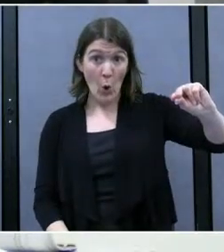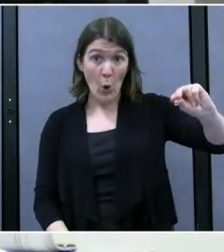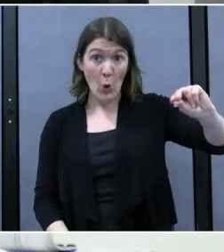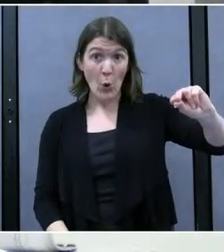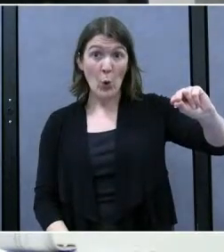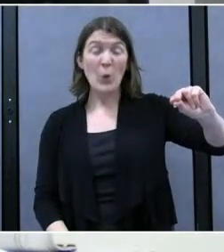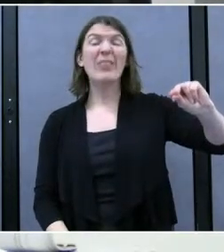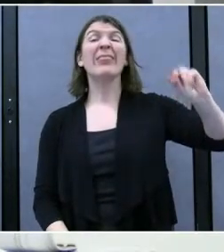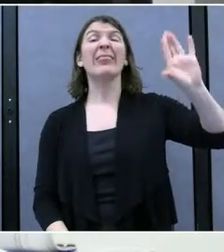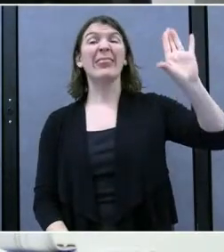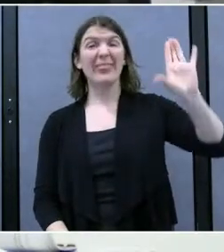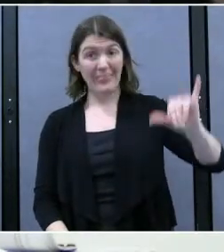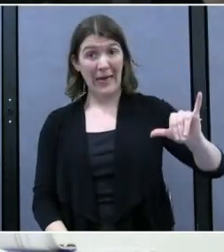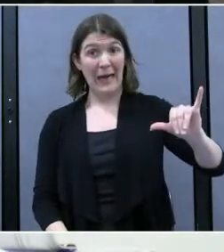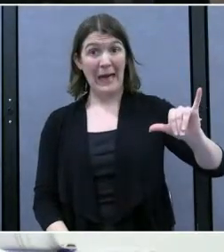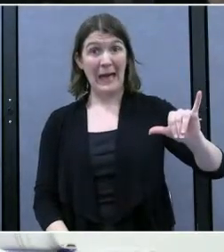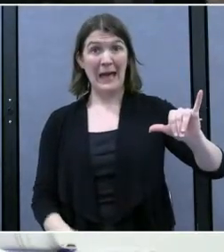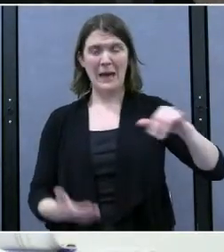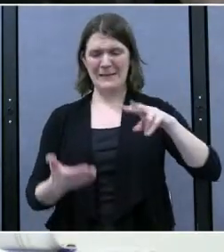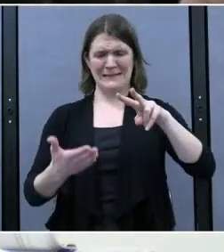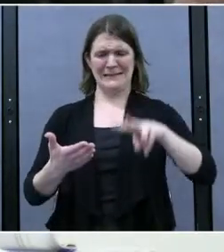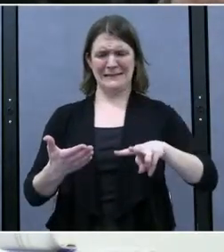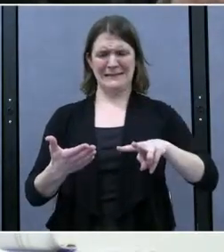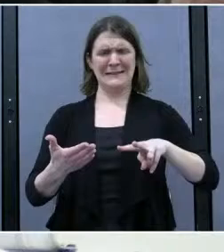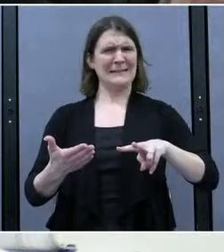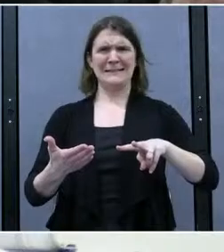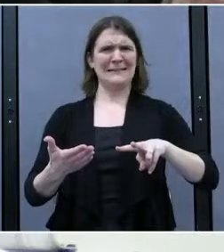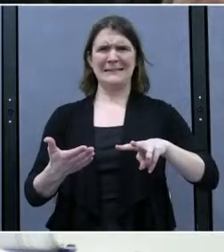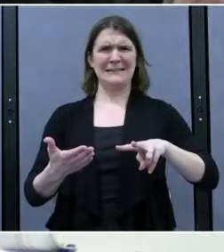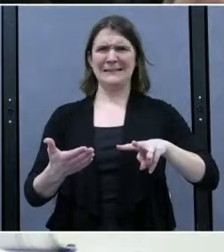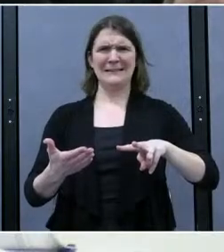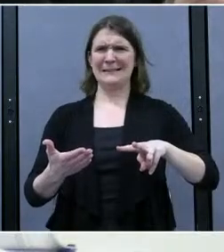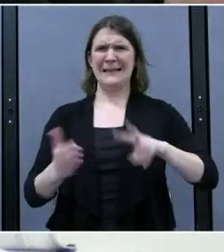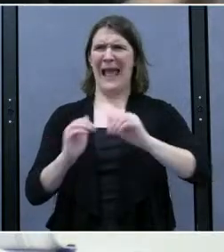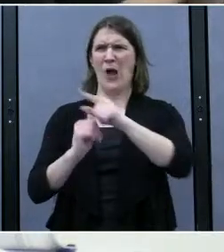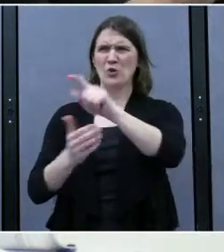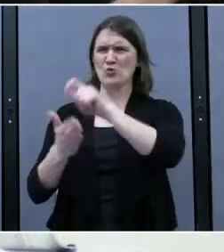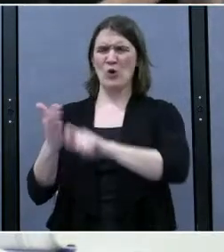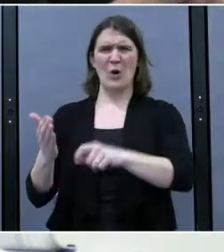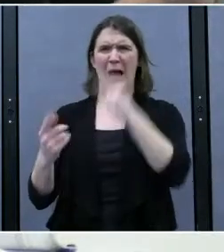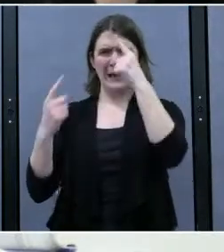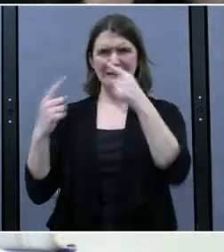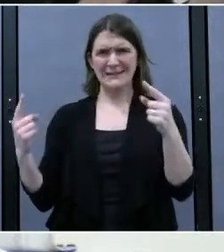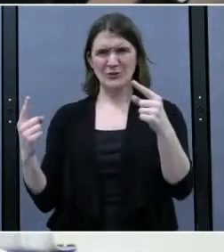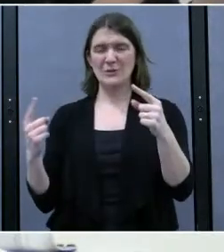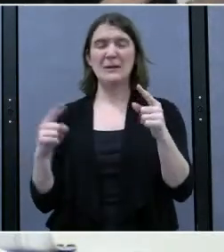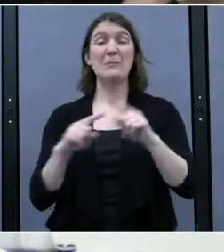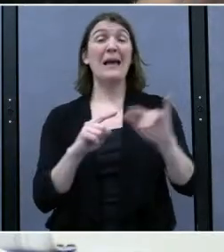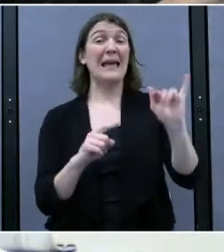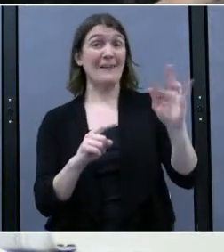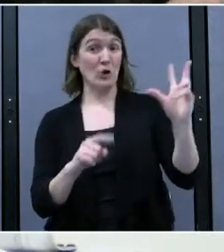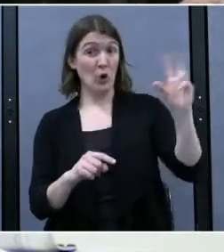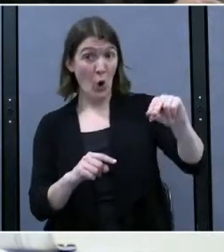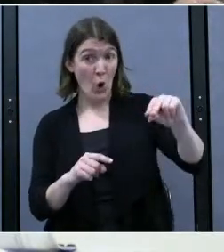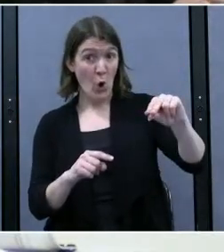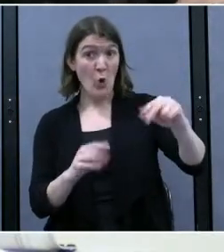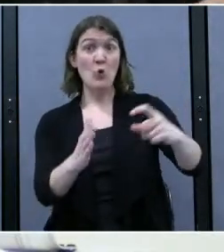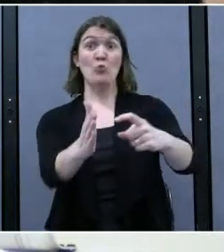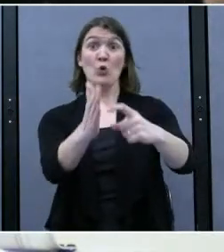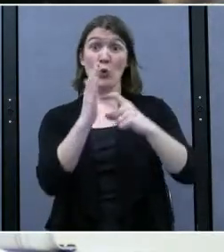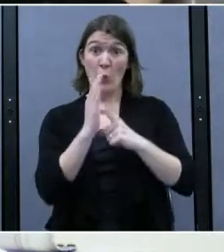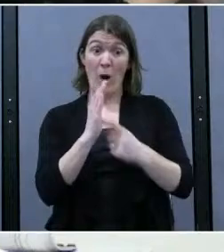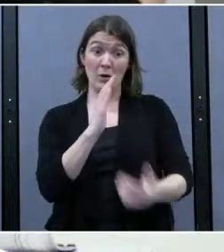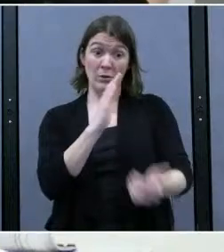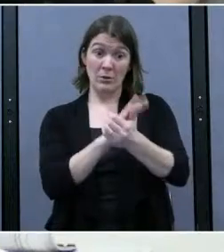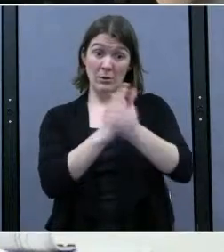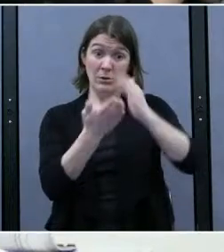effect, and this is as written. I don't agree with the way the Finance Committee has that written. would require the town to amend the